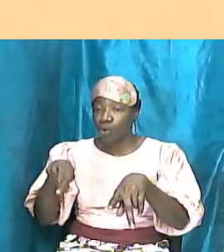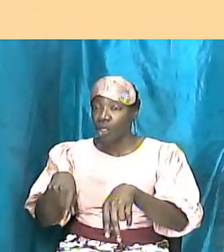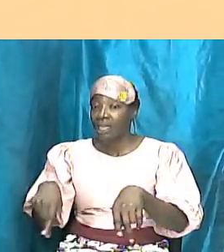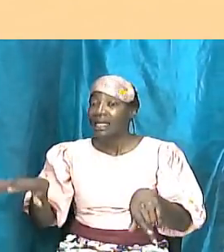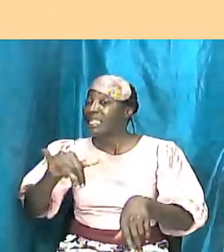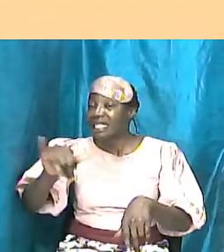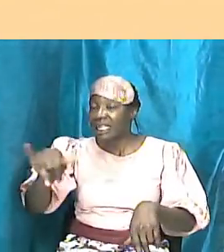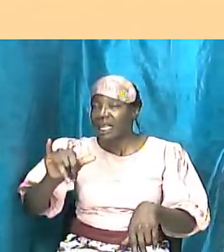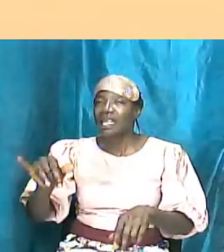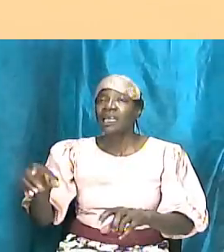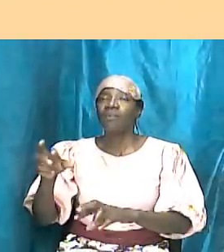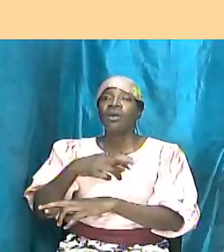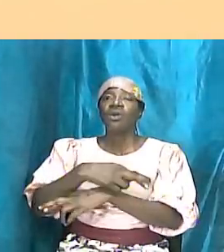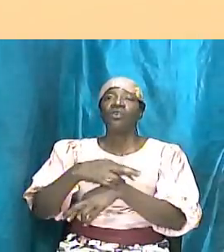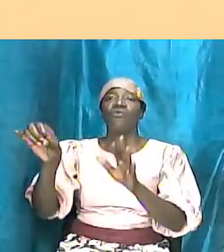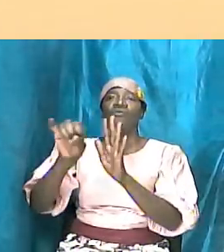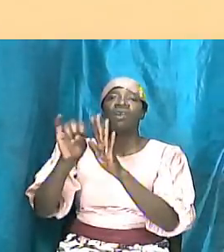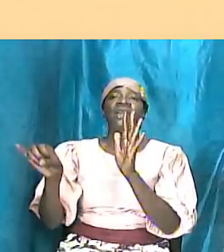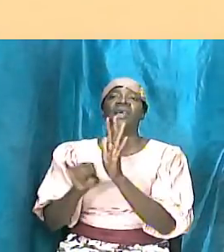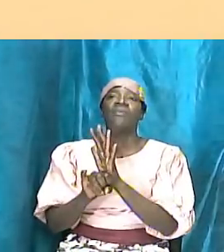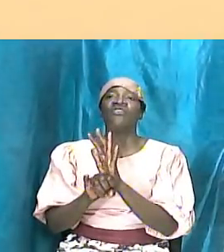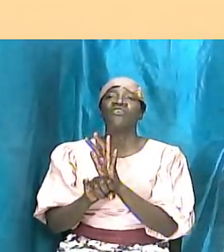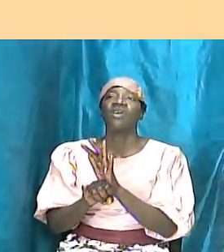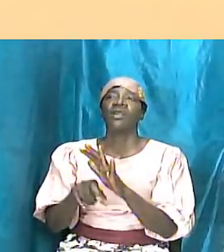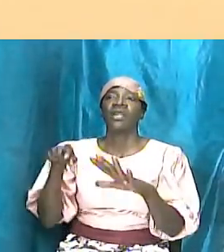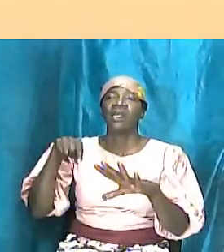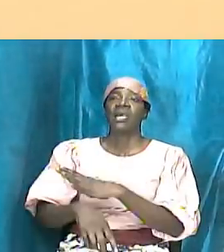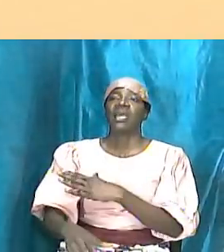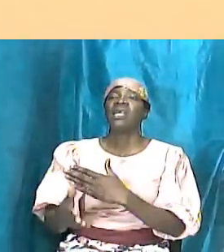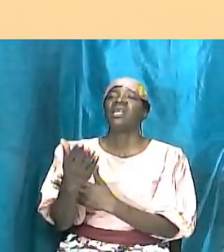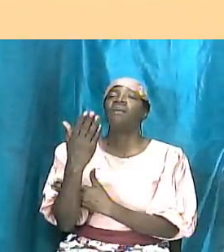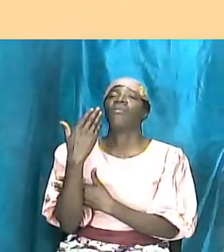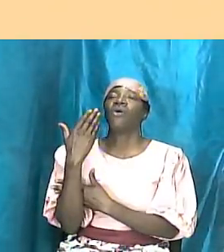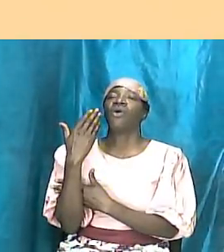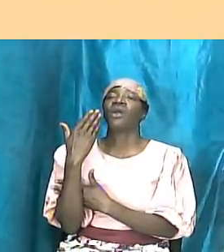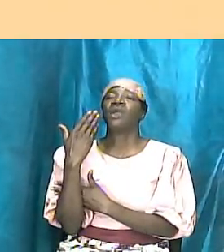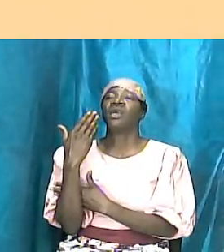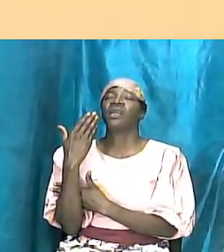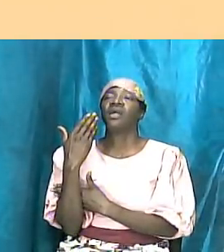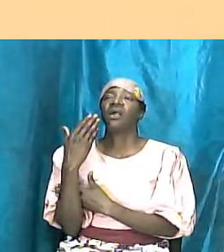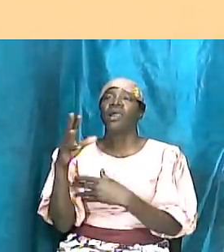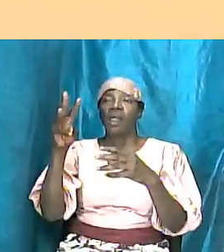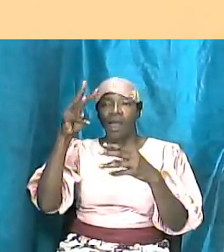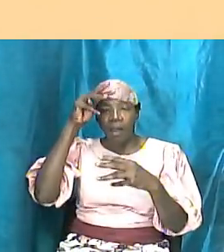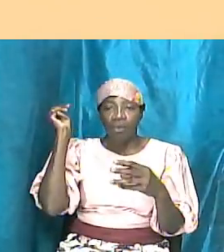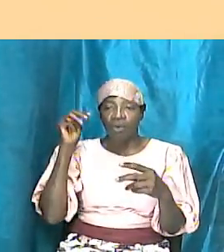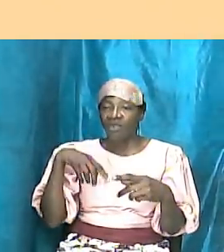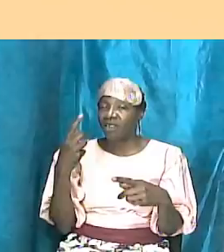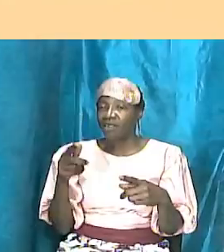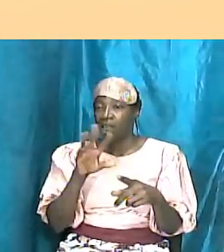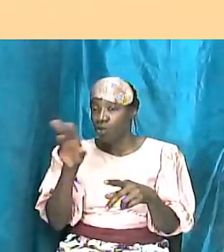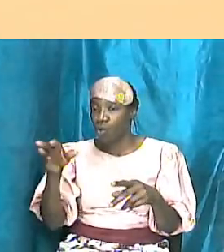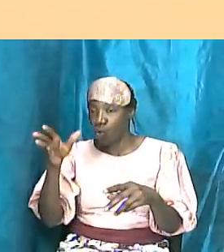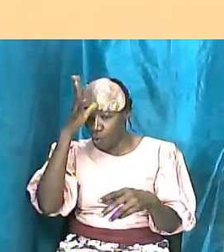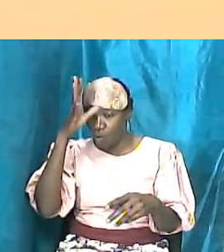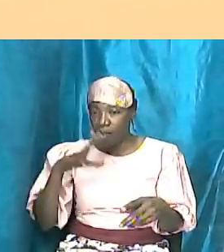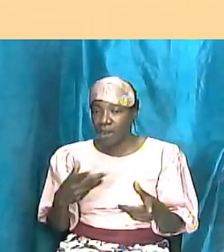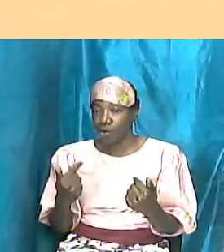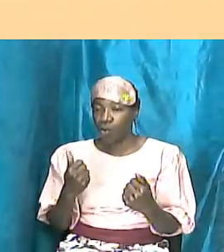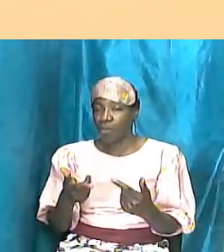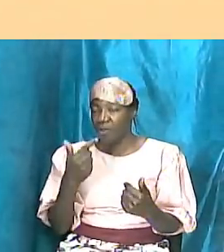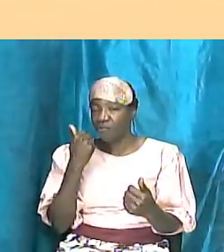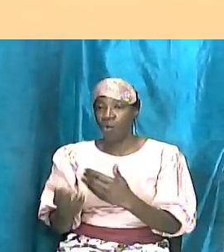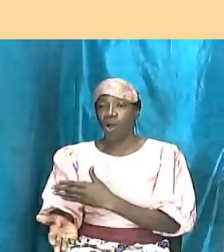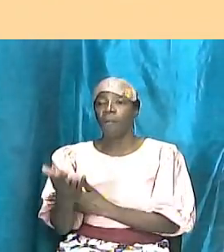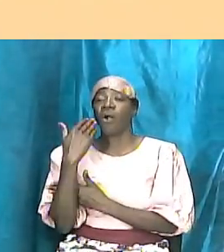And remember now, in the morning, when Moses said, No man should come out before morning time. When the